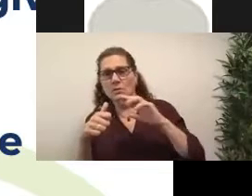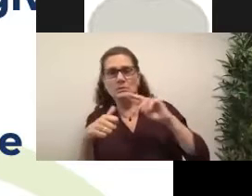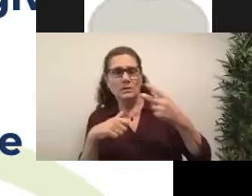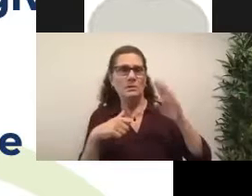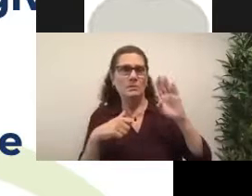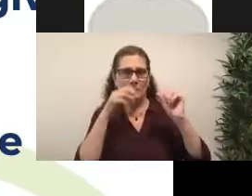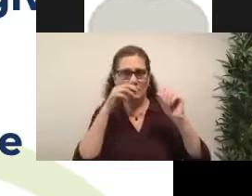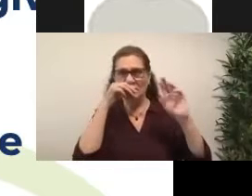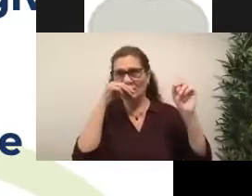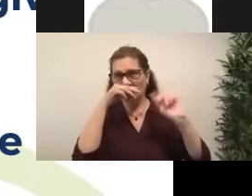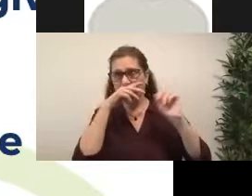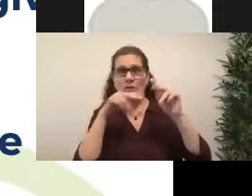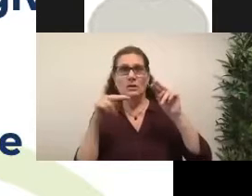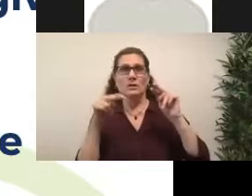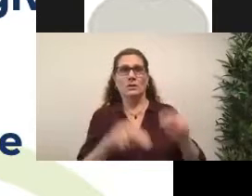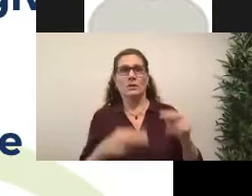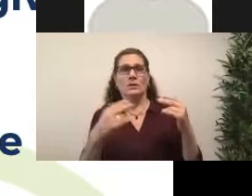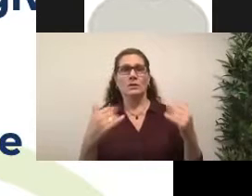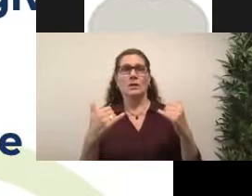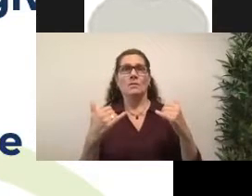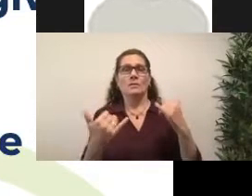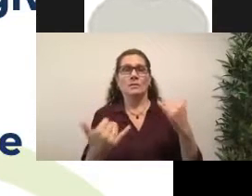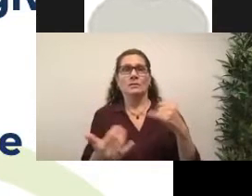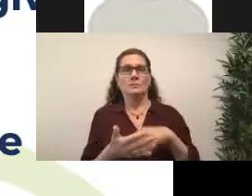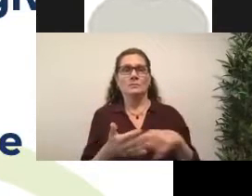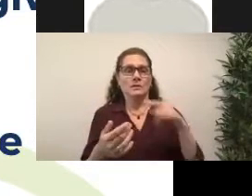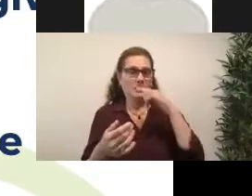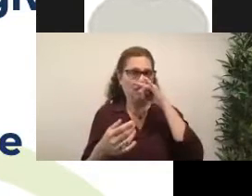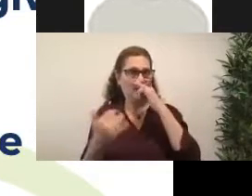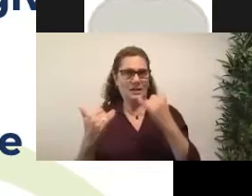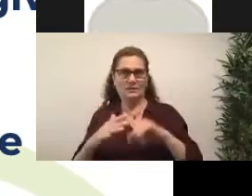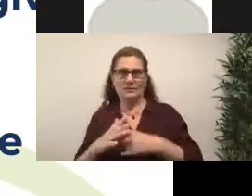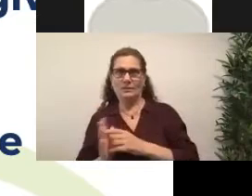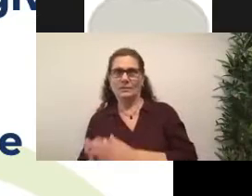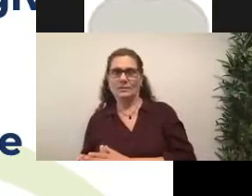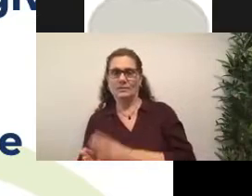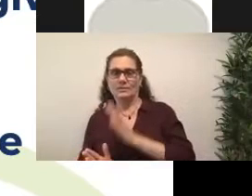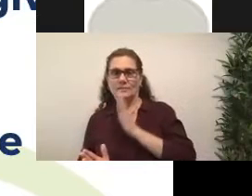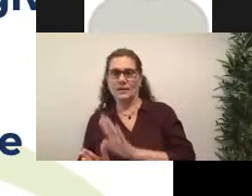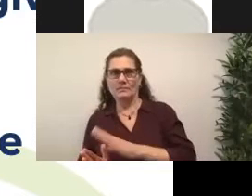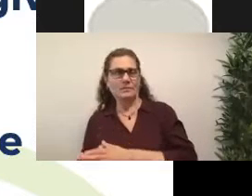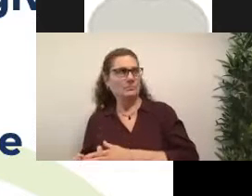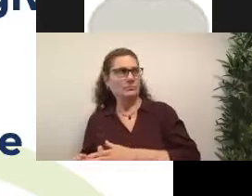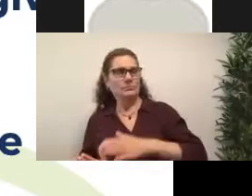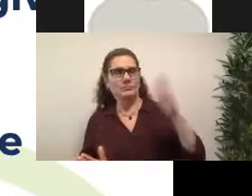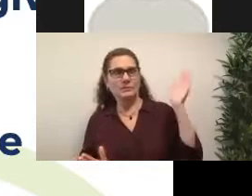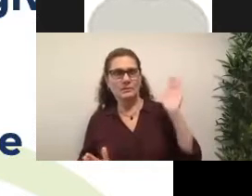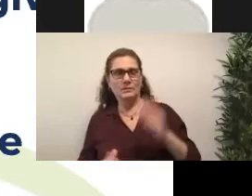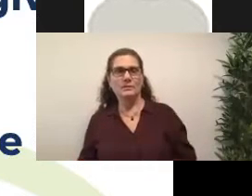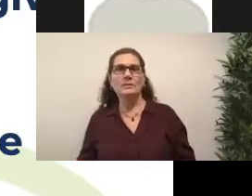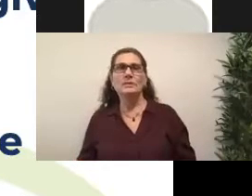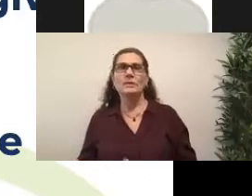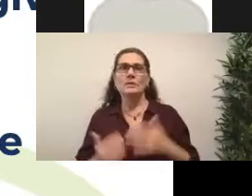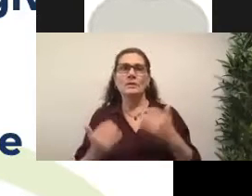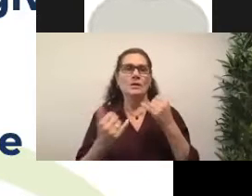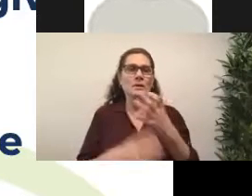that booster shot, we're ready for you. We are absolutely ready for you at our city clinics. There are opportunities not only in